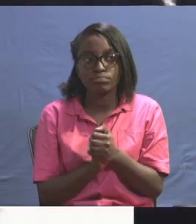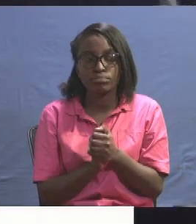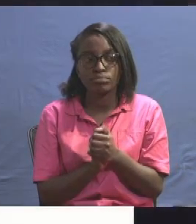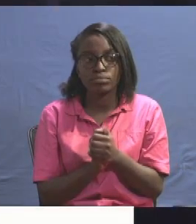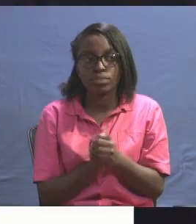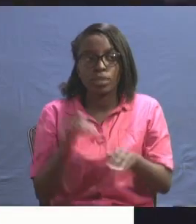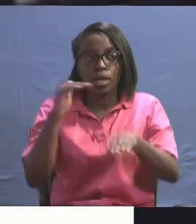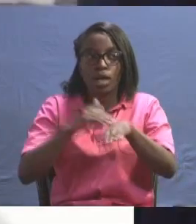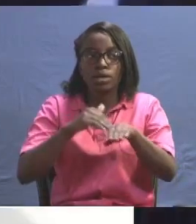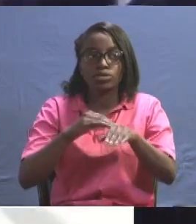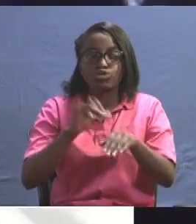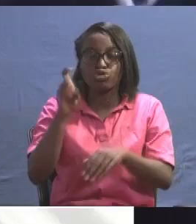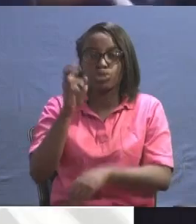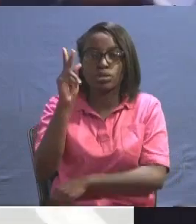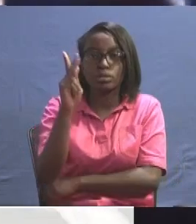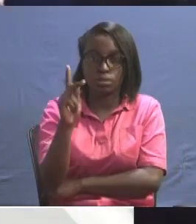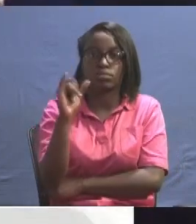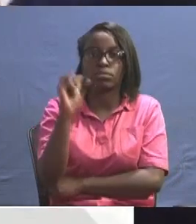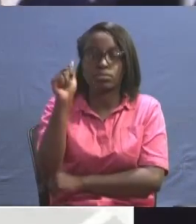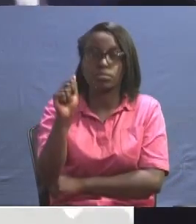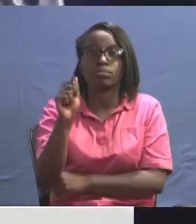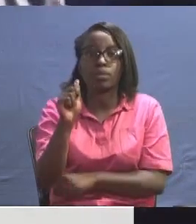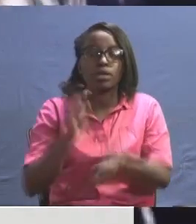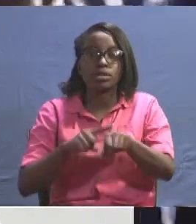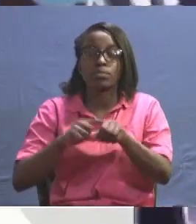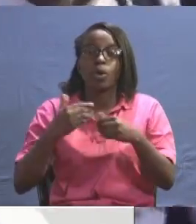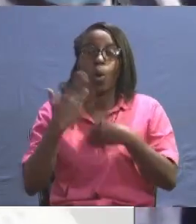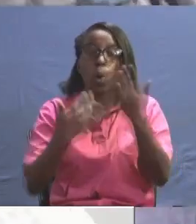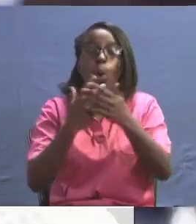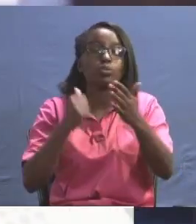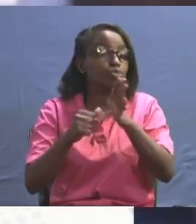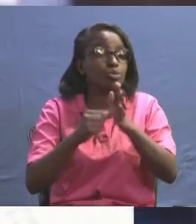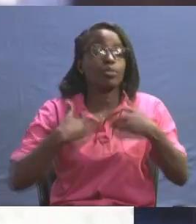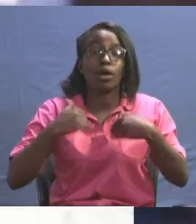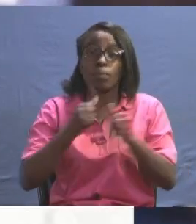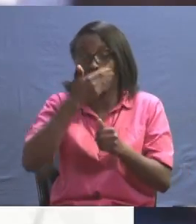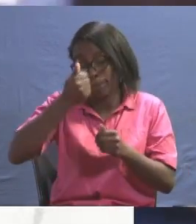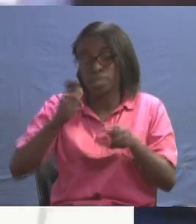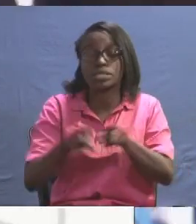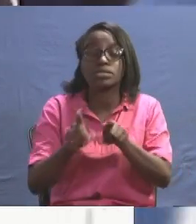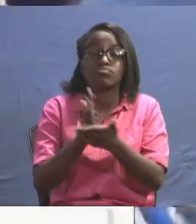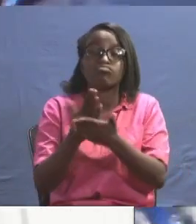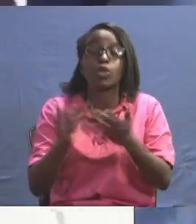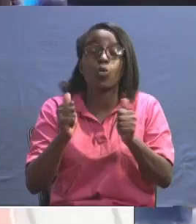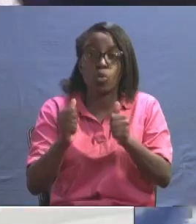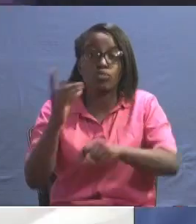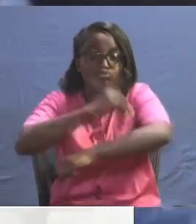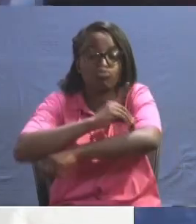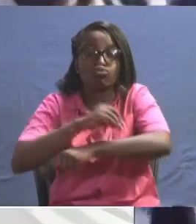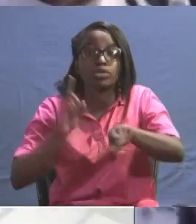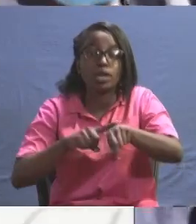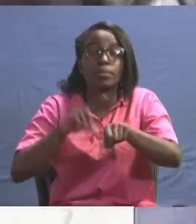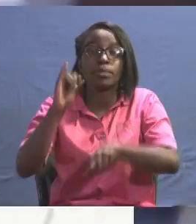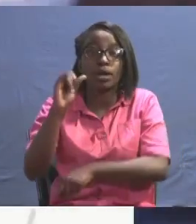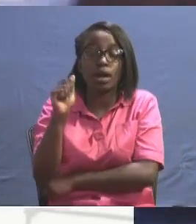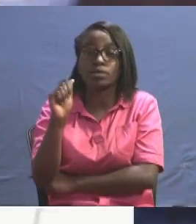At Jomo Kenyatta International Airport, this was the situation for the better part of the day. Anti-Adani chants,